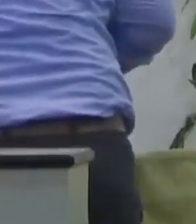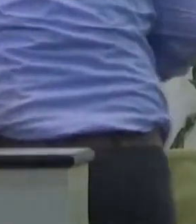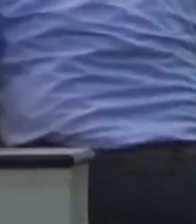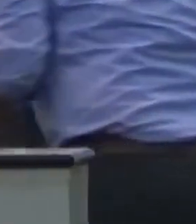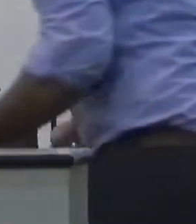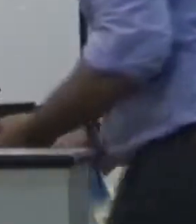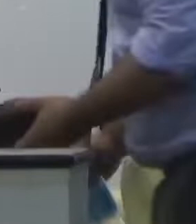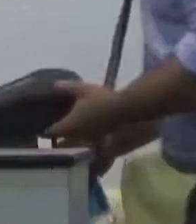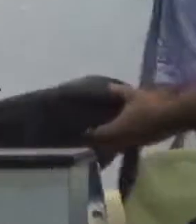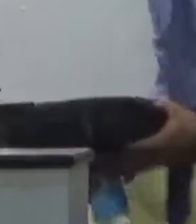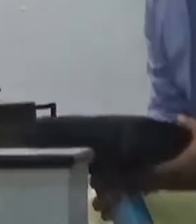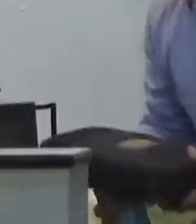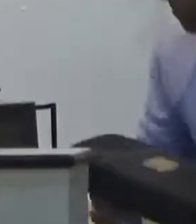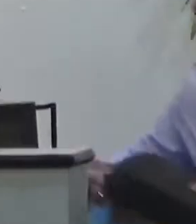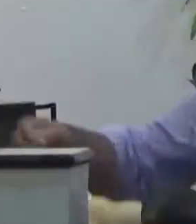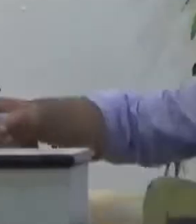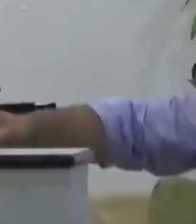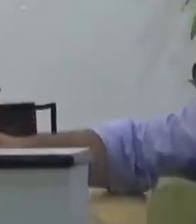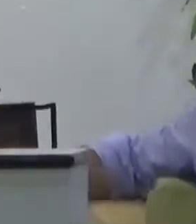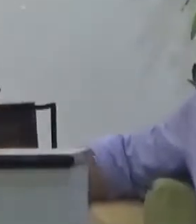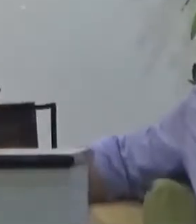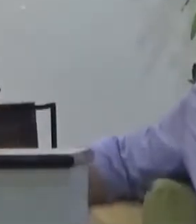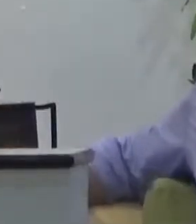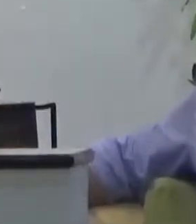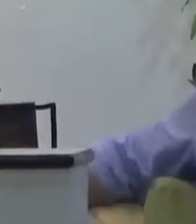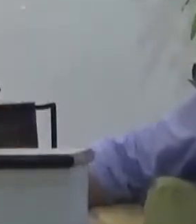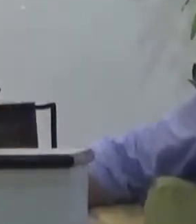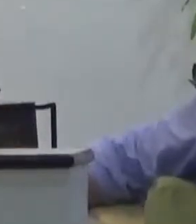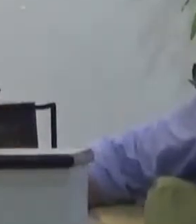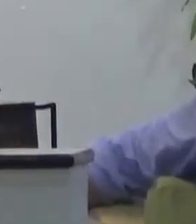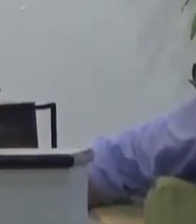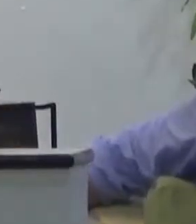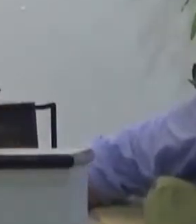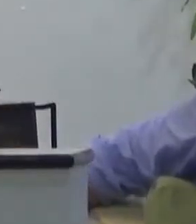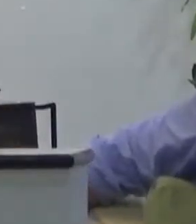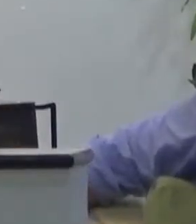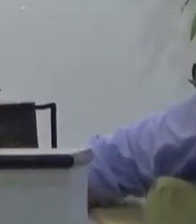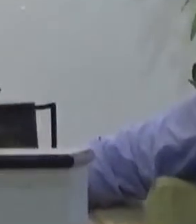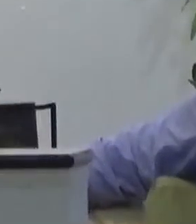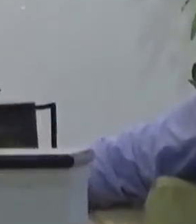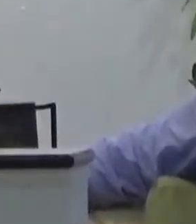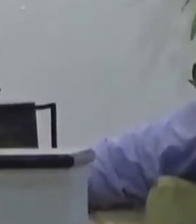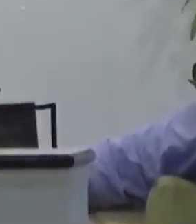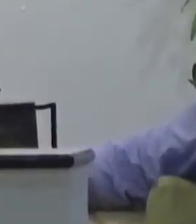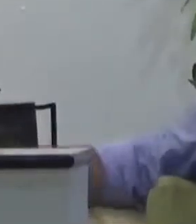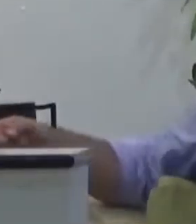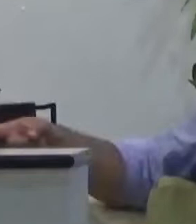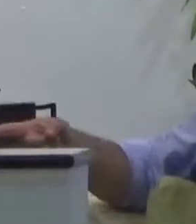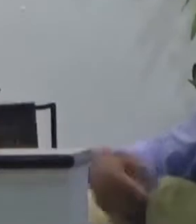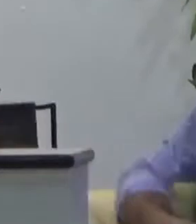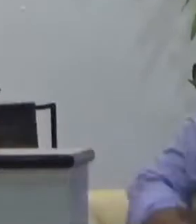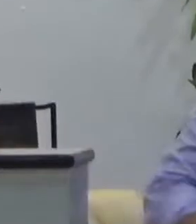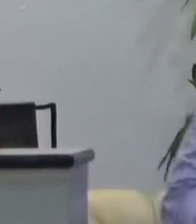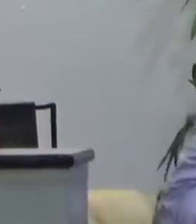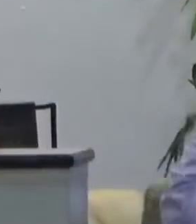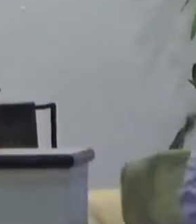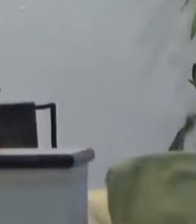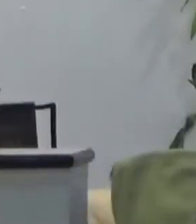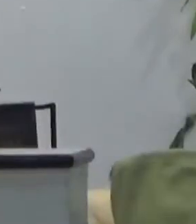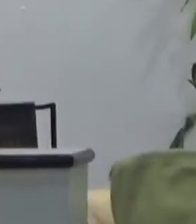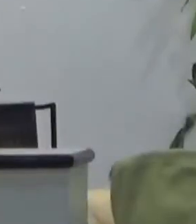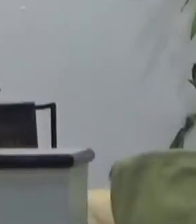my last Sunday to be in the Philippines on this trip. I'm planning to come